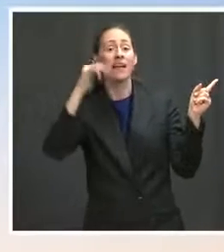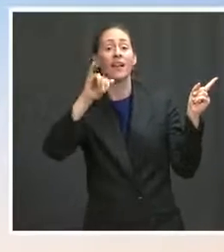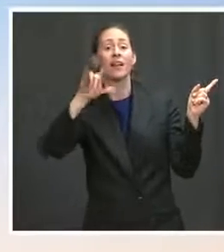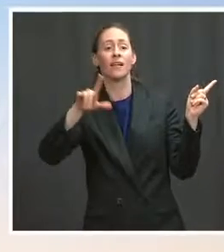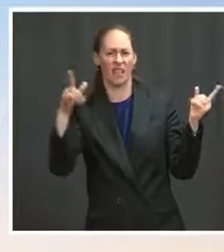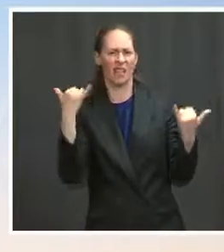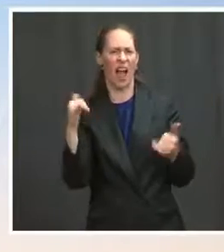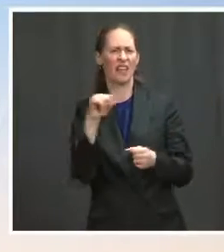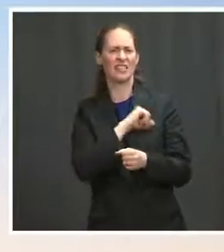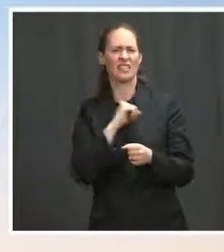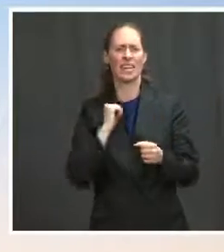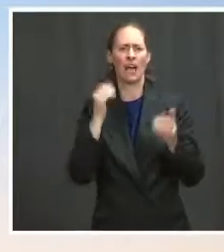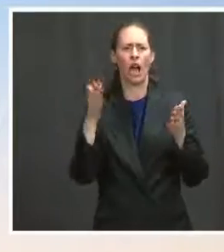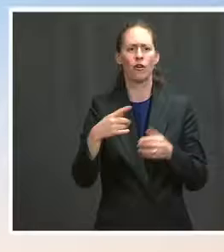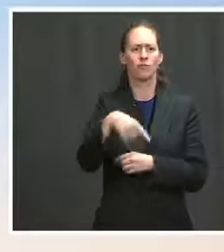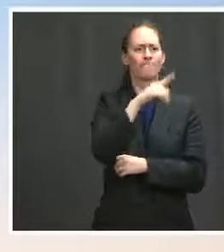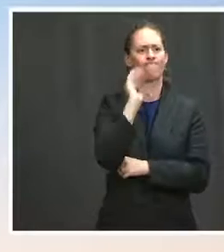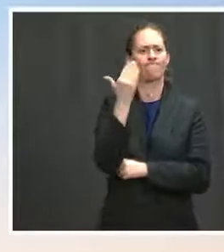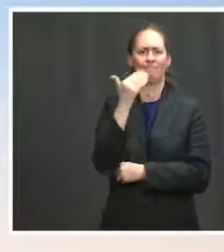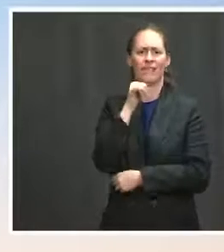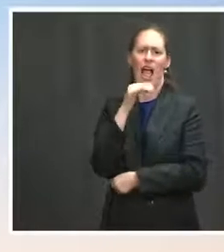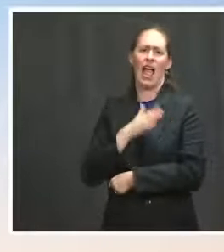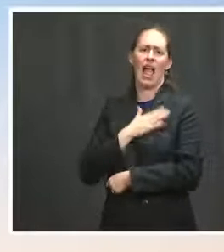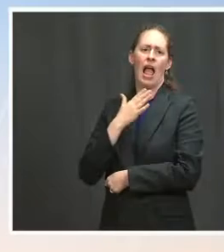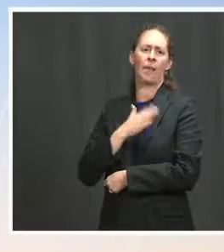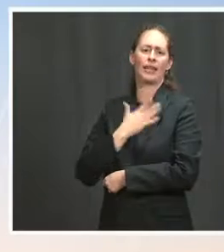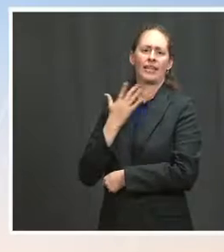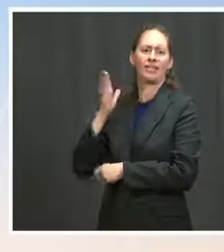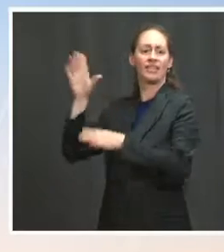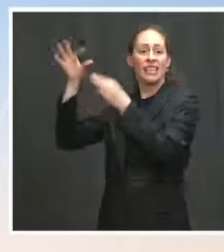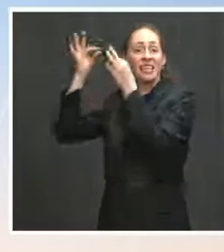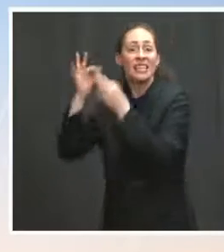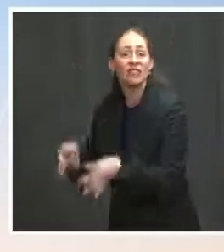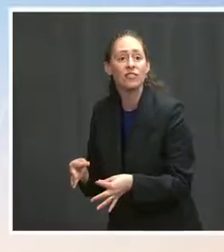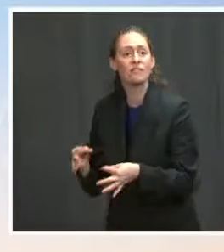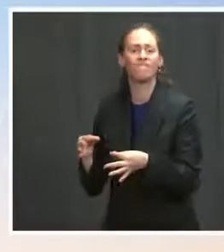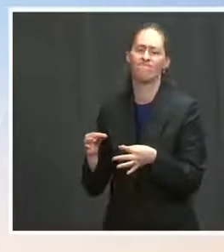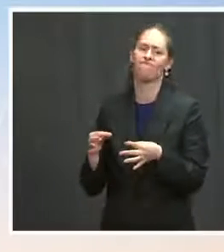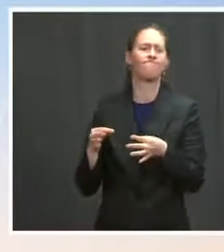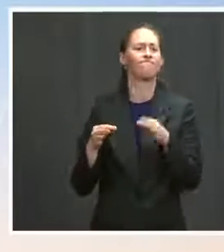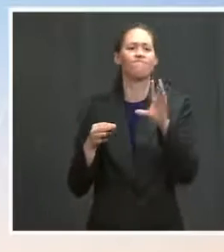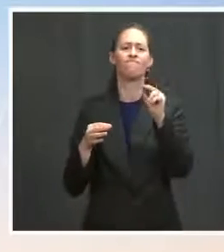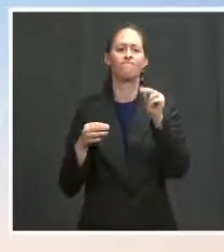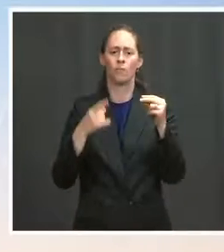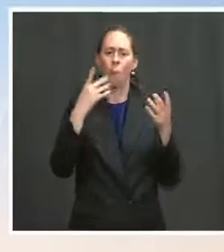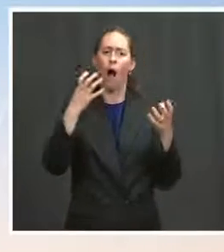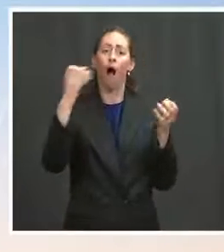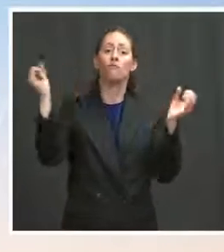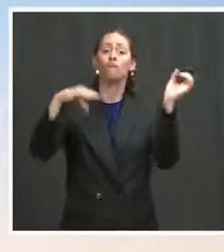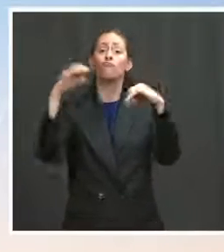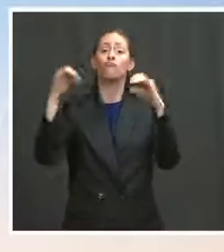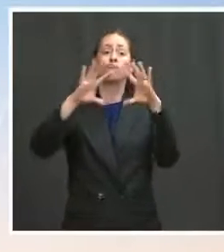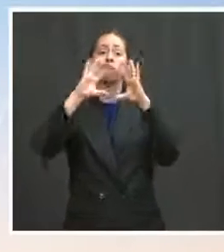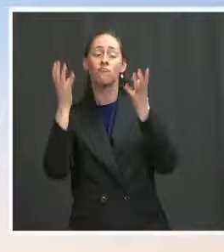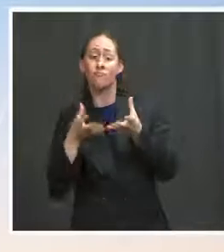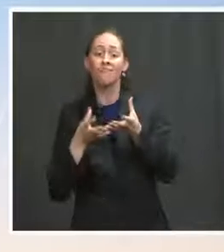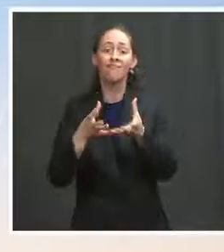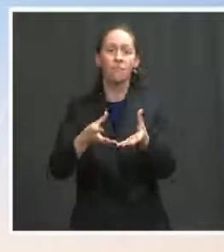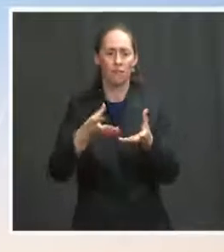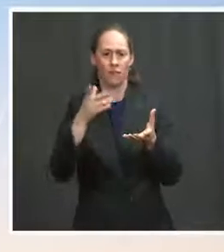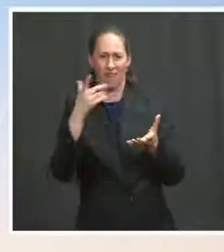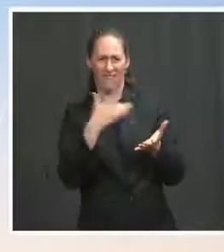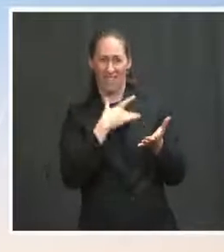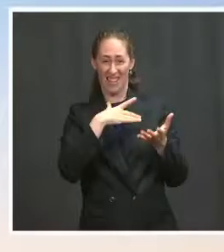unhappiness over the president's decision to want to do both these packages at the same time, the pairing, moving them in tandem. When